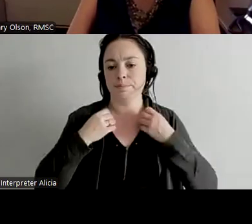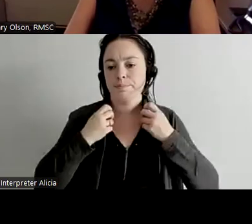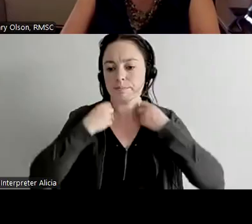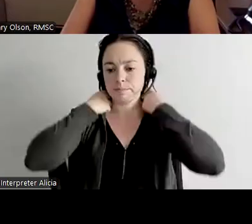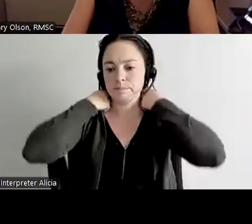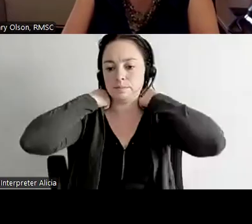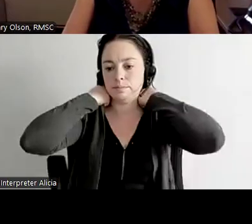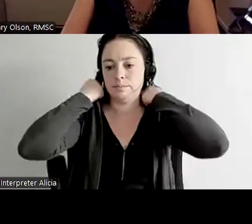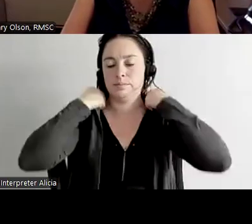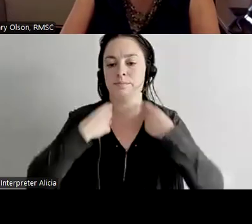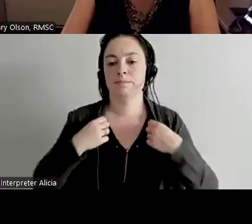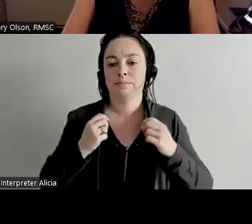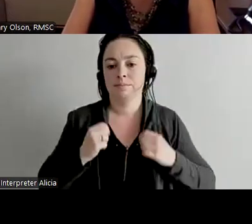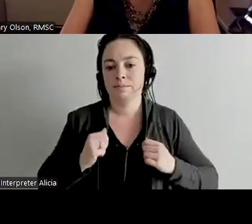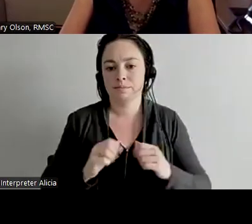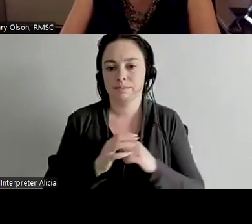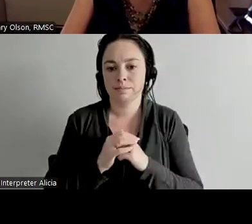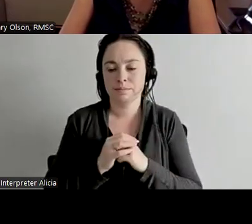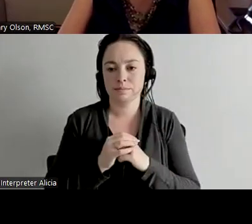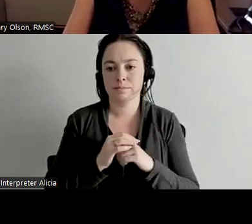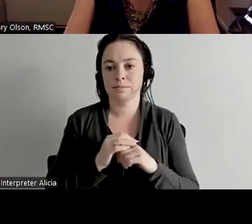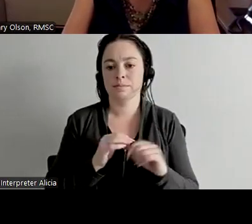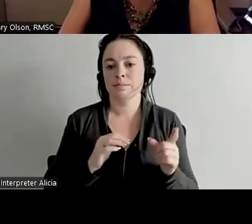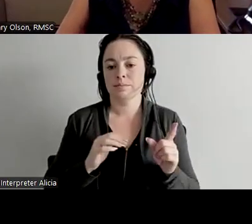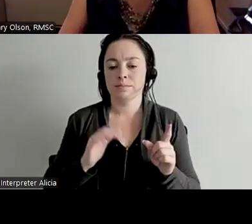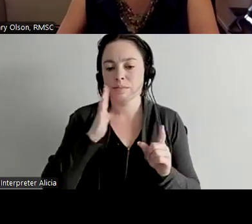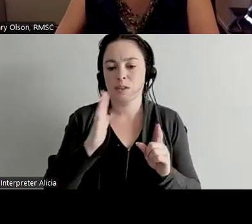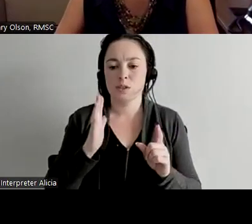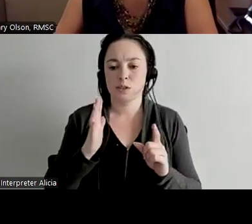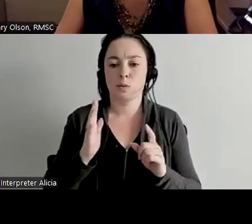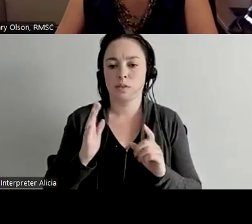Okay, so I have a PowerPoint